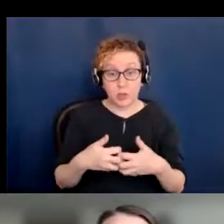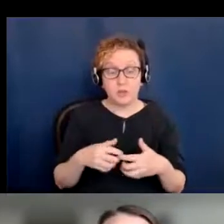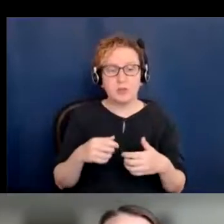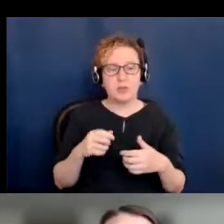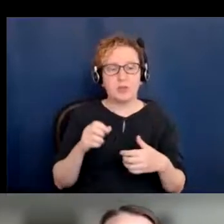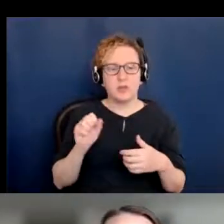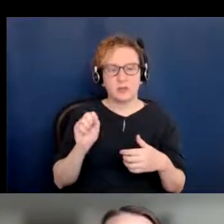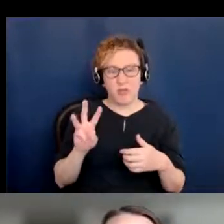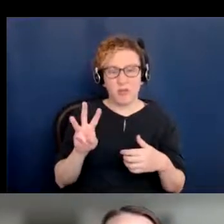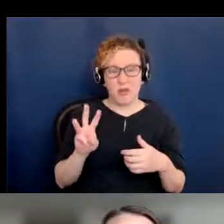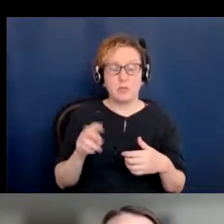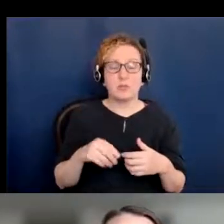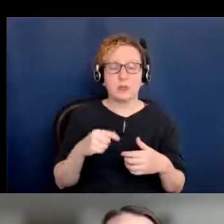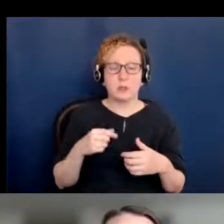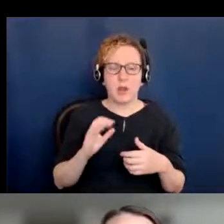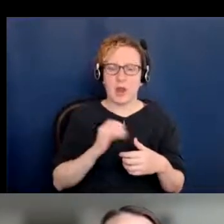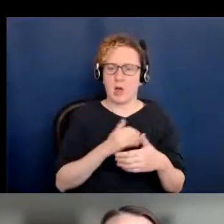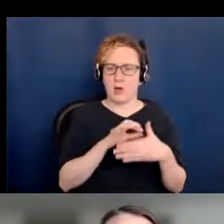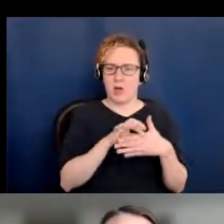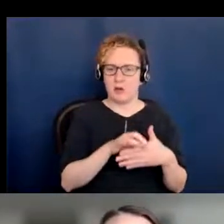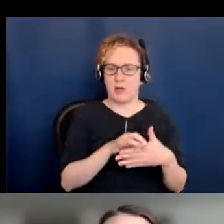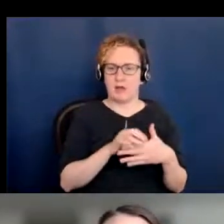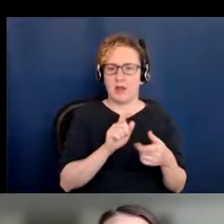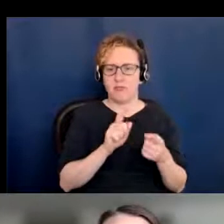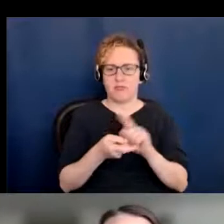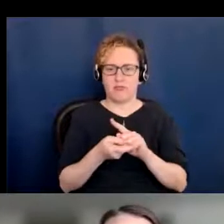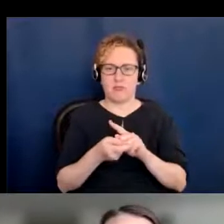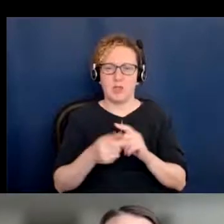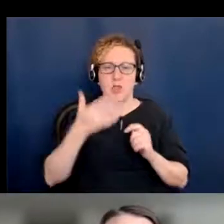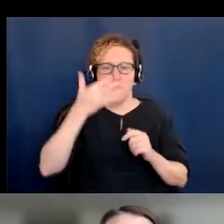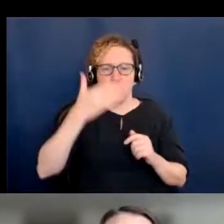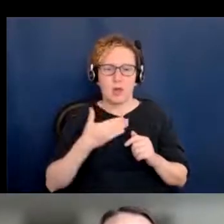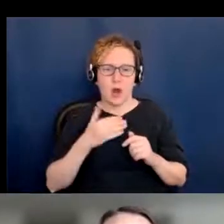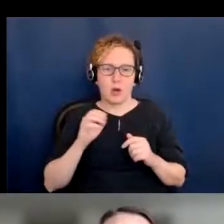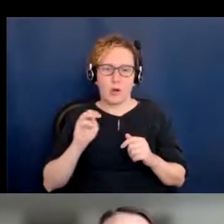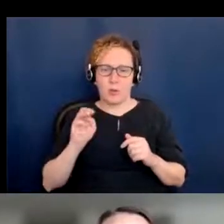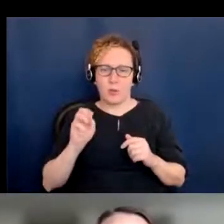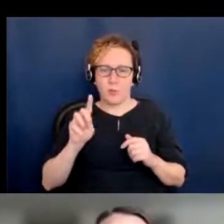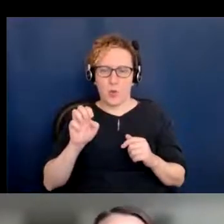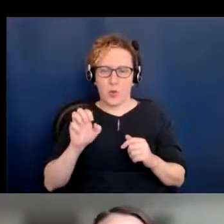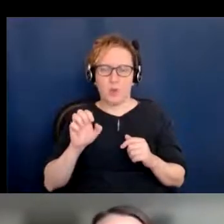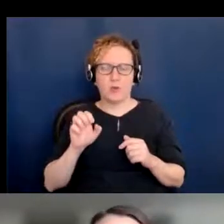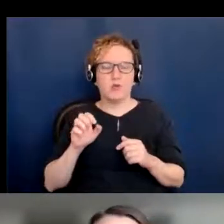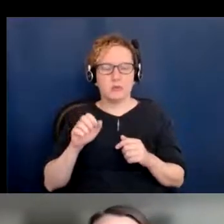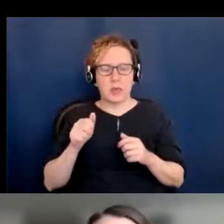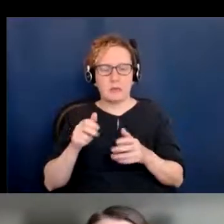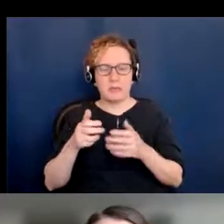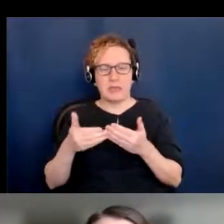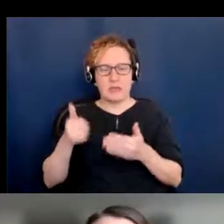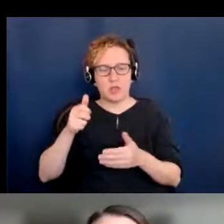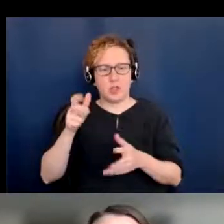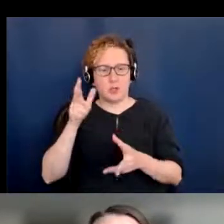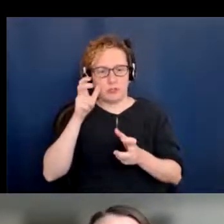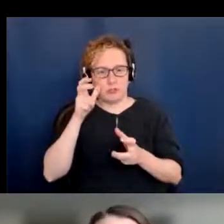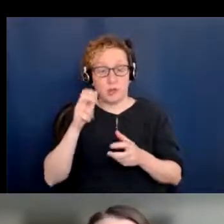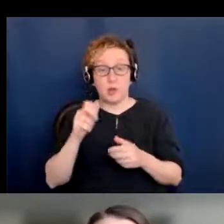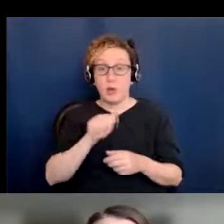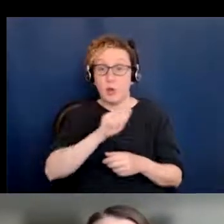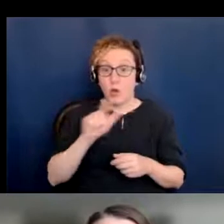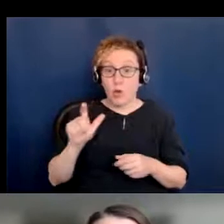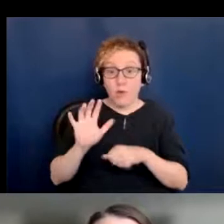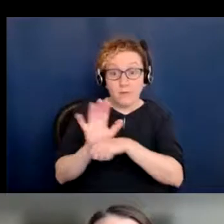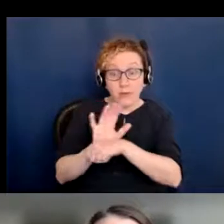content into dark mode so that that is more easily managed. All of our videos are captioned in